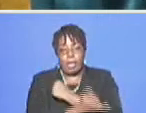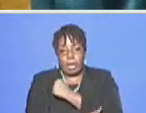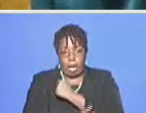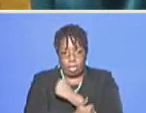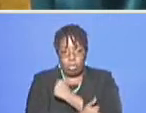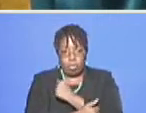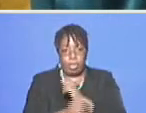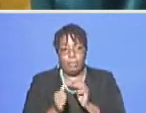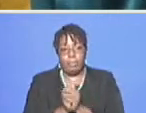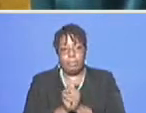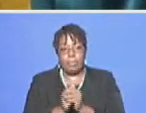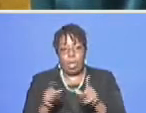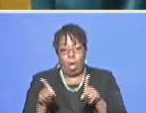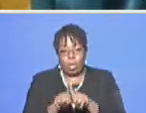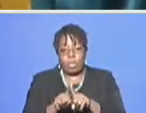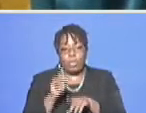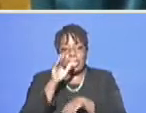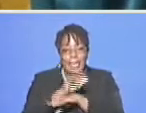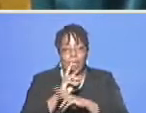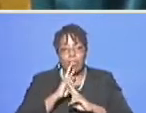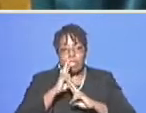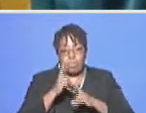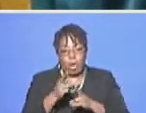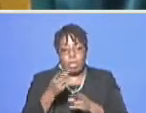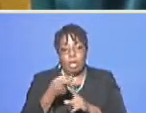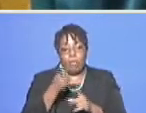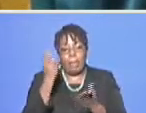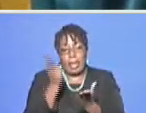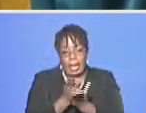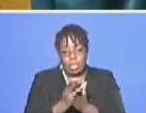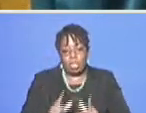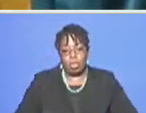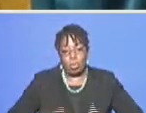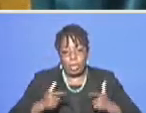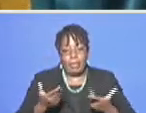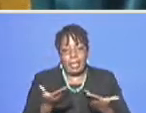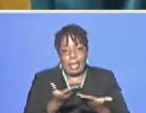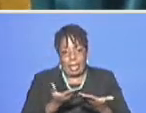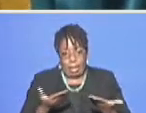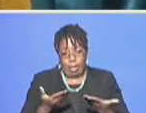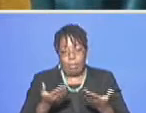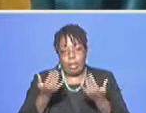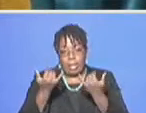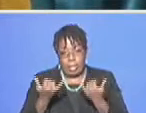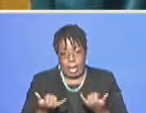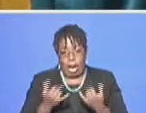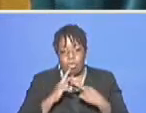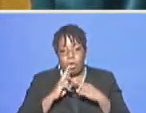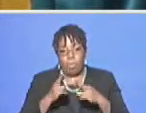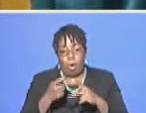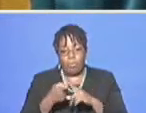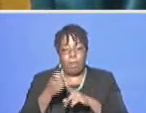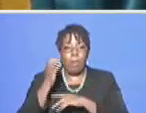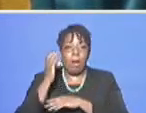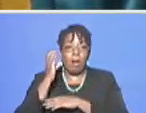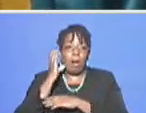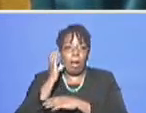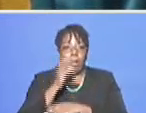have reaction tonight from Haitians living here. With that angle, we turn to our report from our Carlo